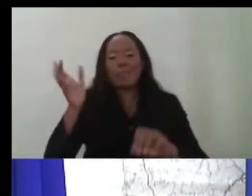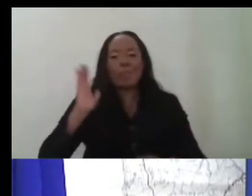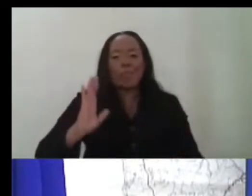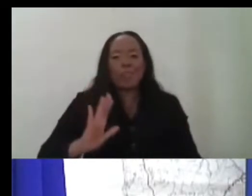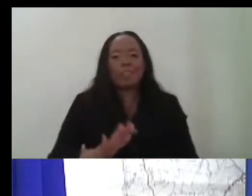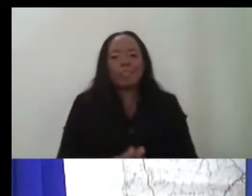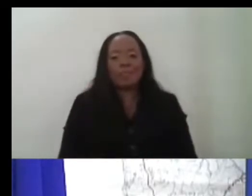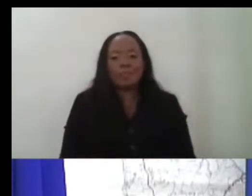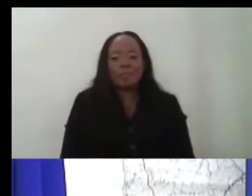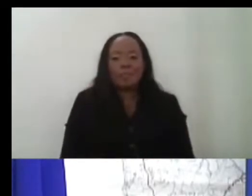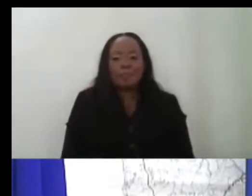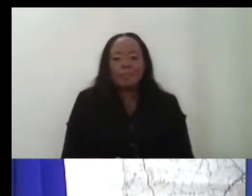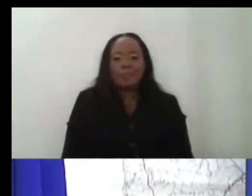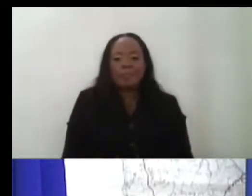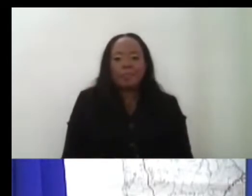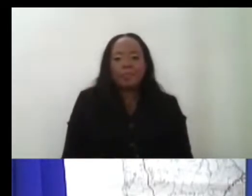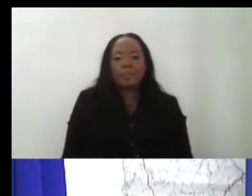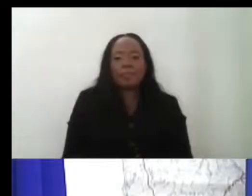before.